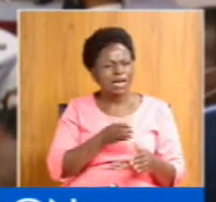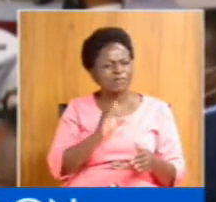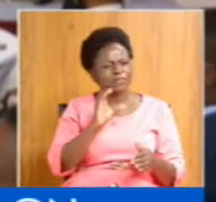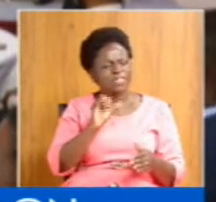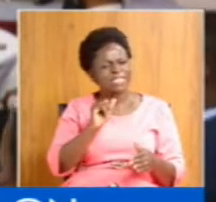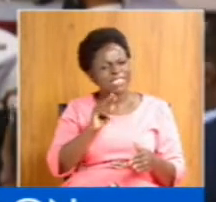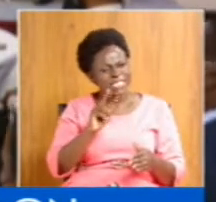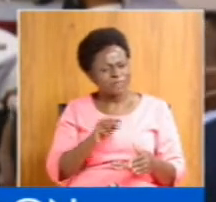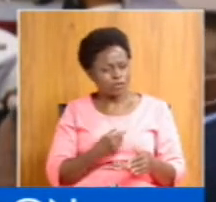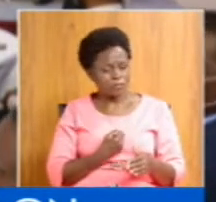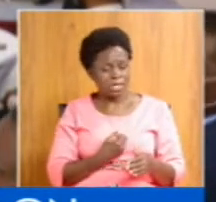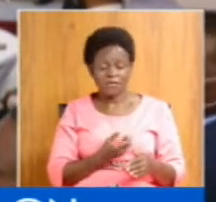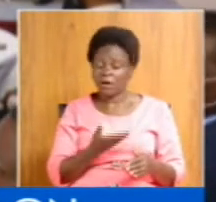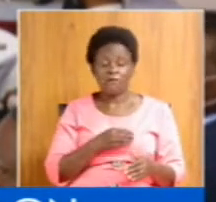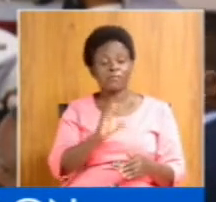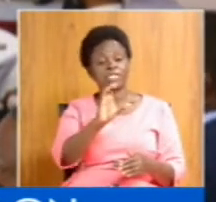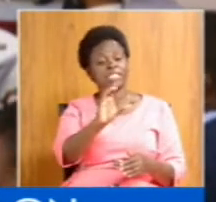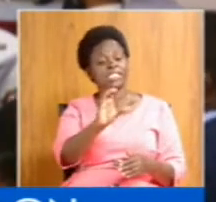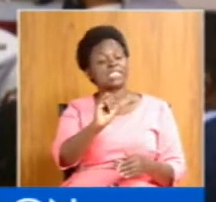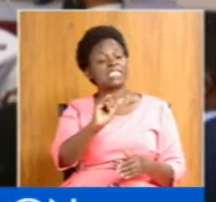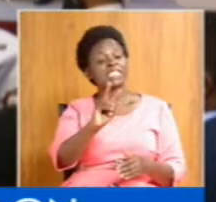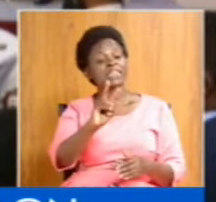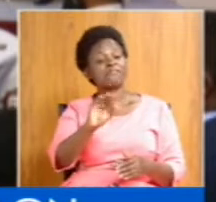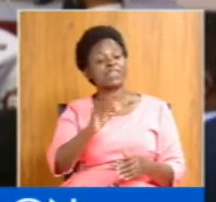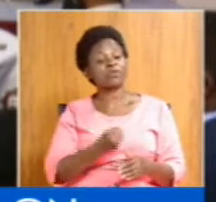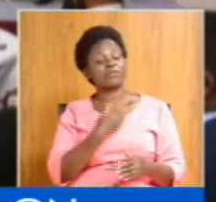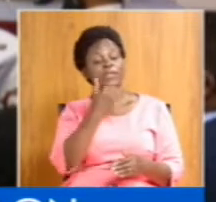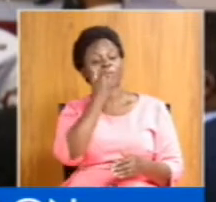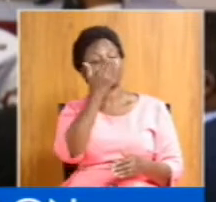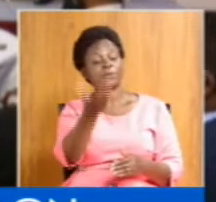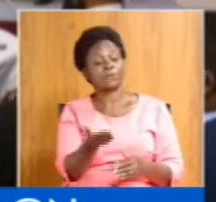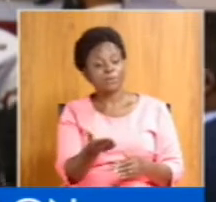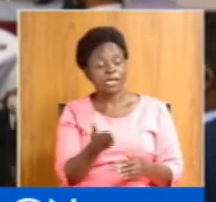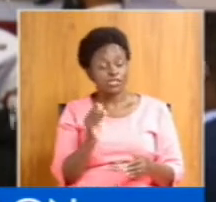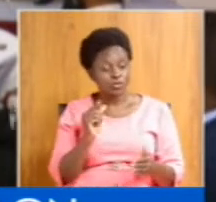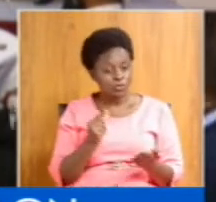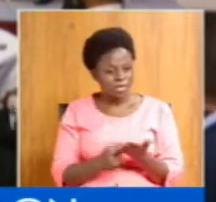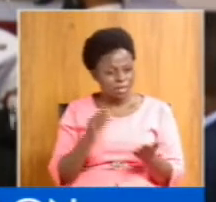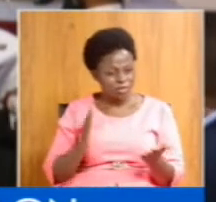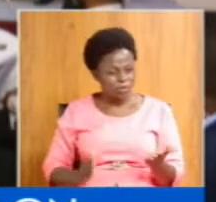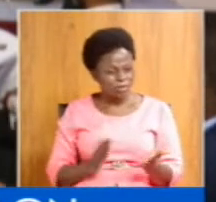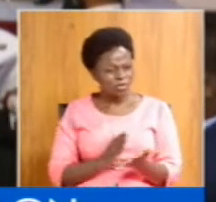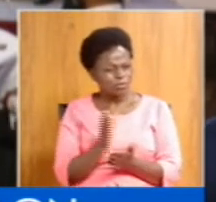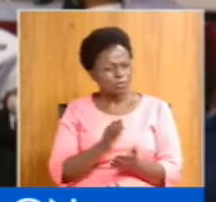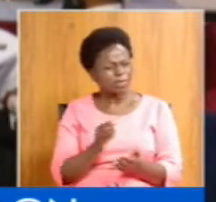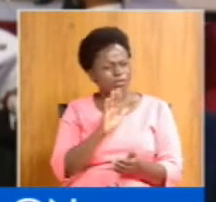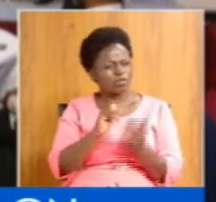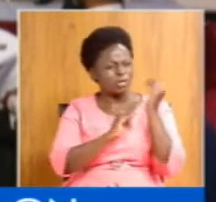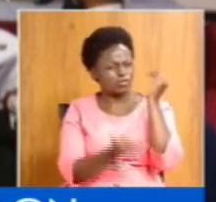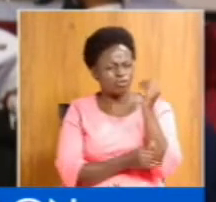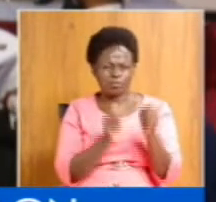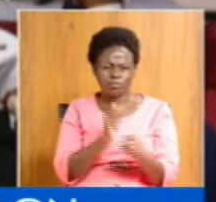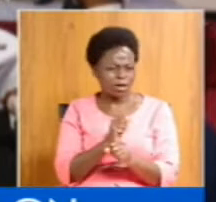competence. If they don't have that civic competence, you as an agency of government, as Uganda Human Rights Commission, maybe you have not done your job